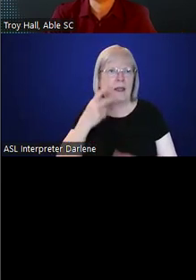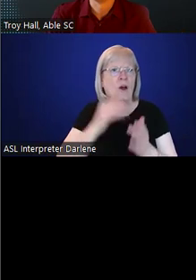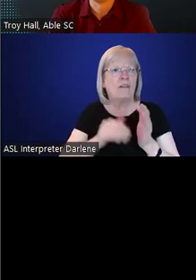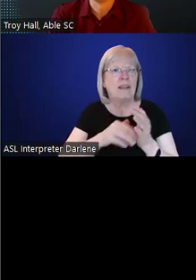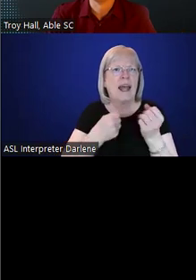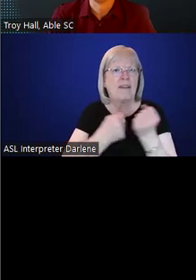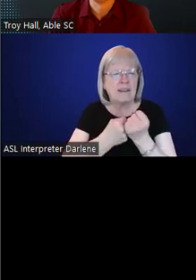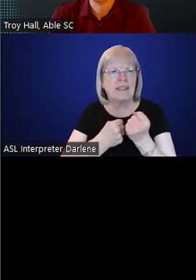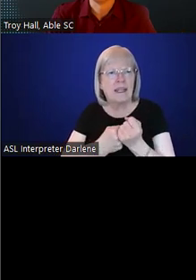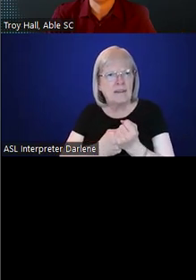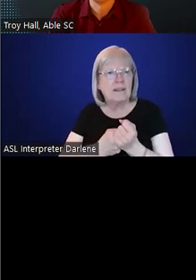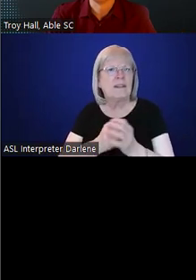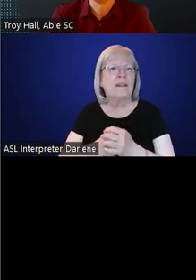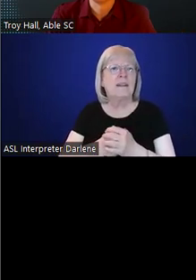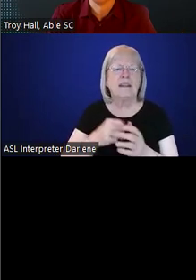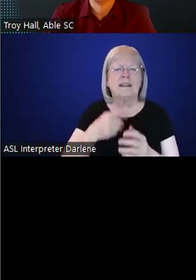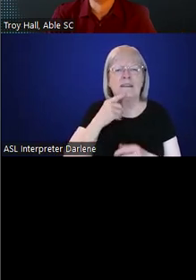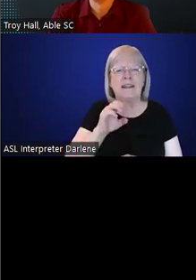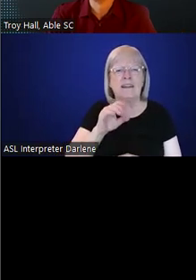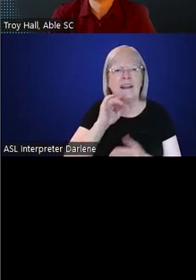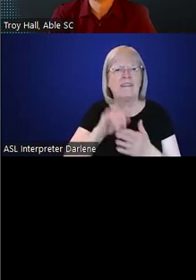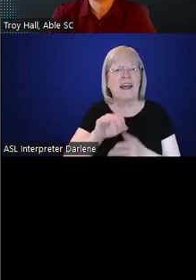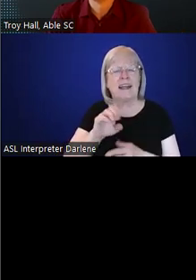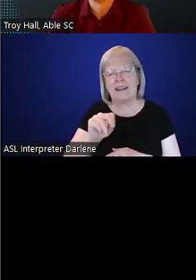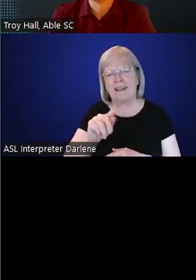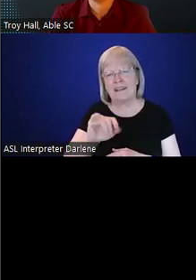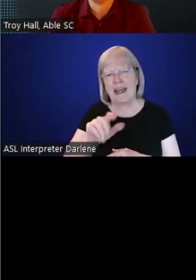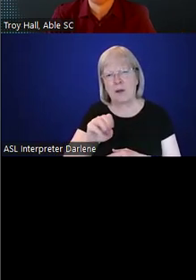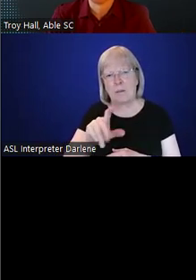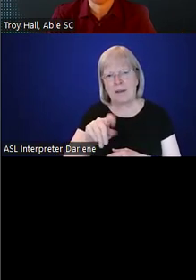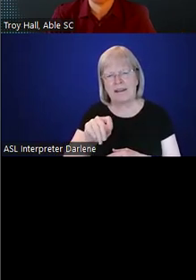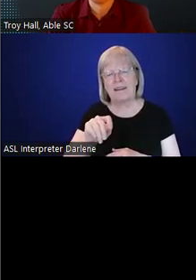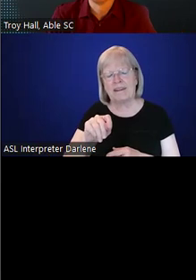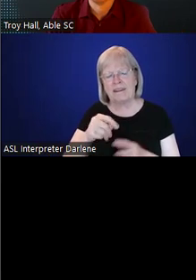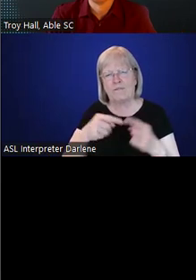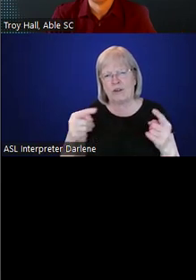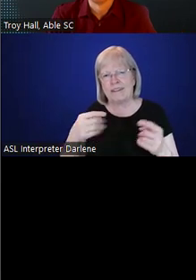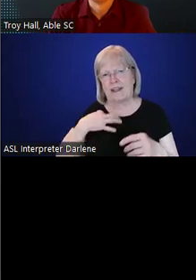Entitlement versus eligibility. Very nice. Money management, super popular.